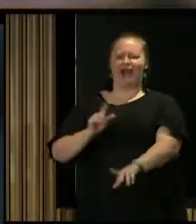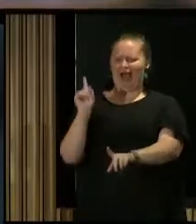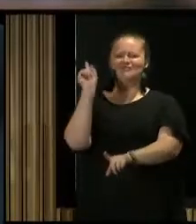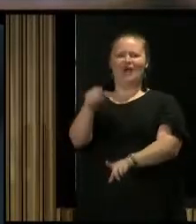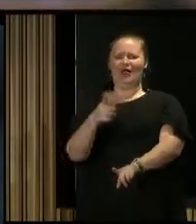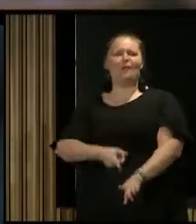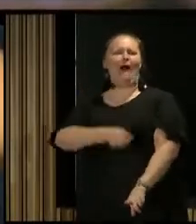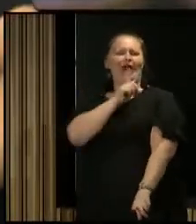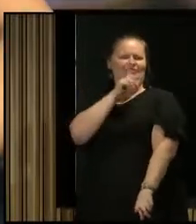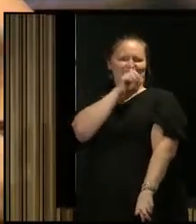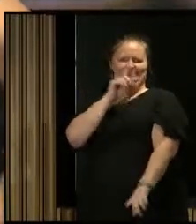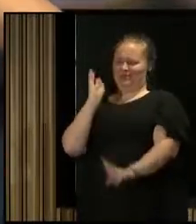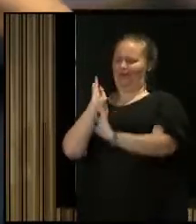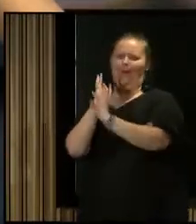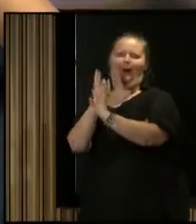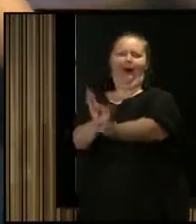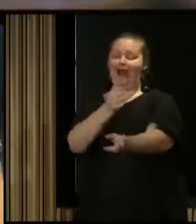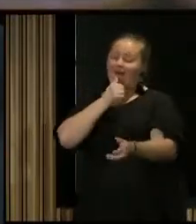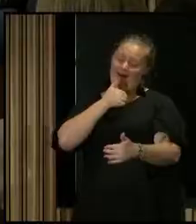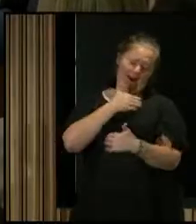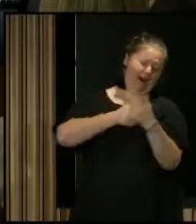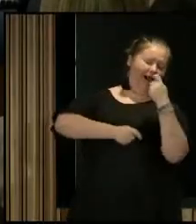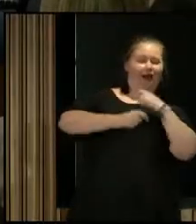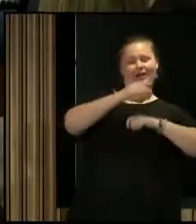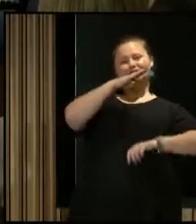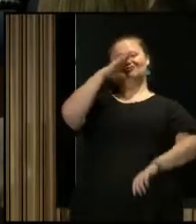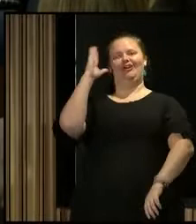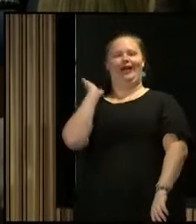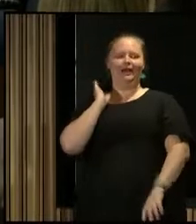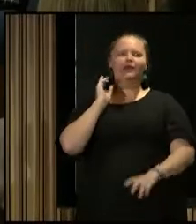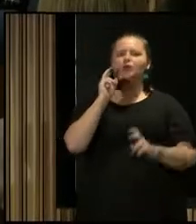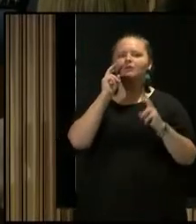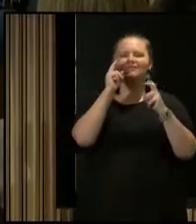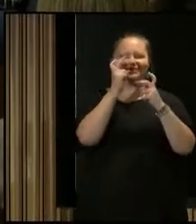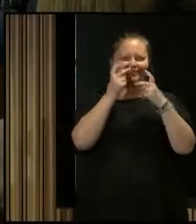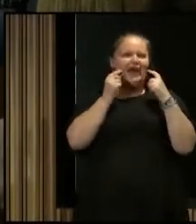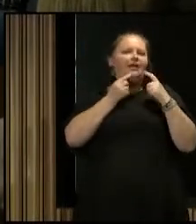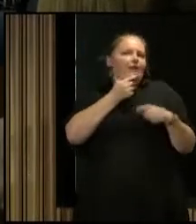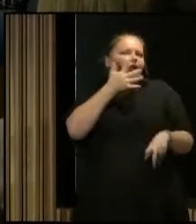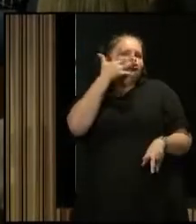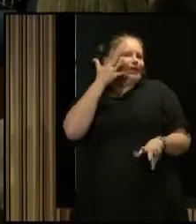100 of us that were all at the show, and we just got really drunk that night. And it was very dark, so I got red and it didn't matter.